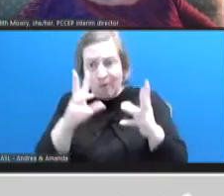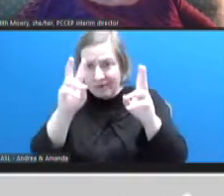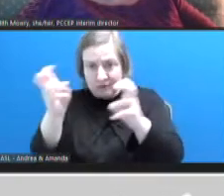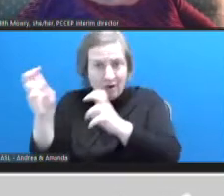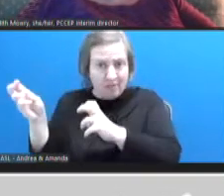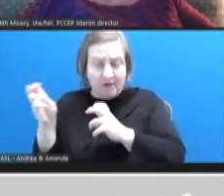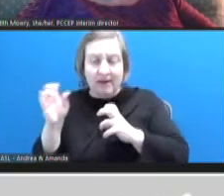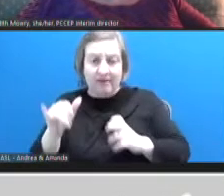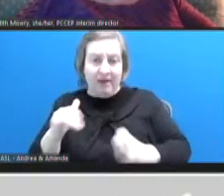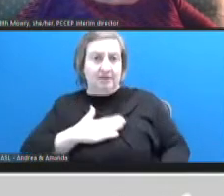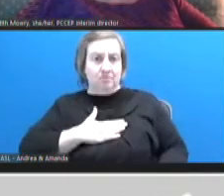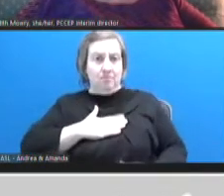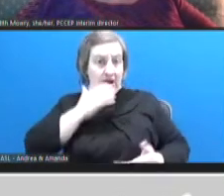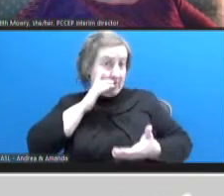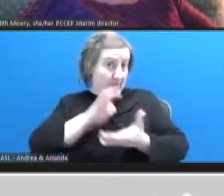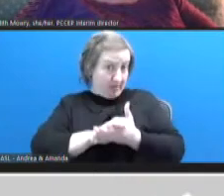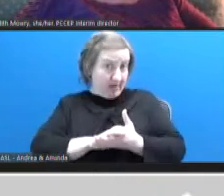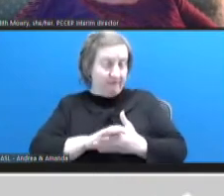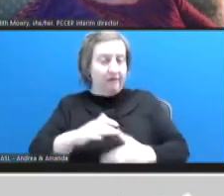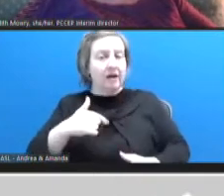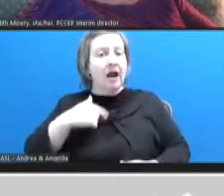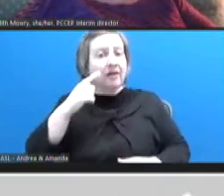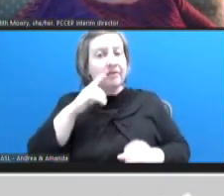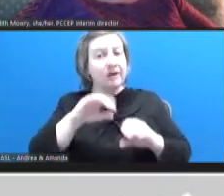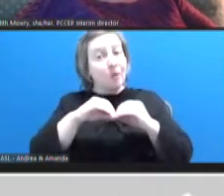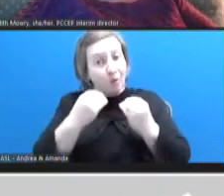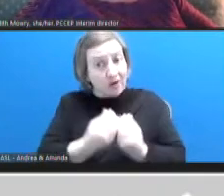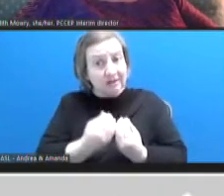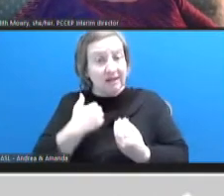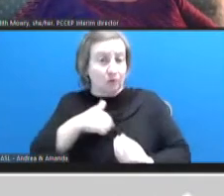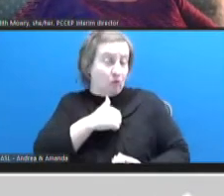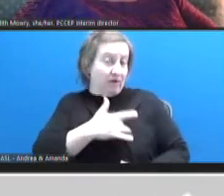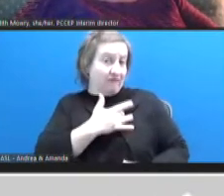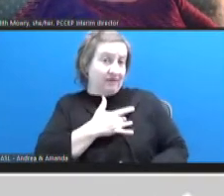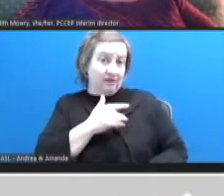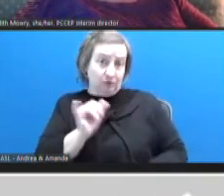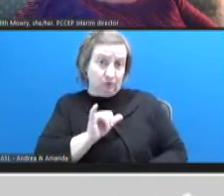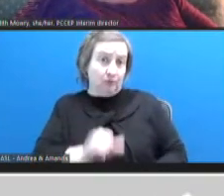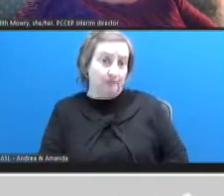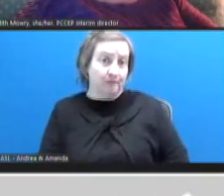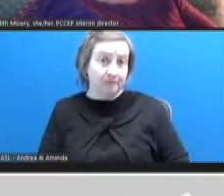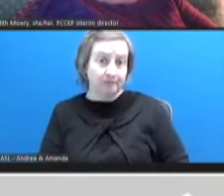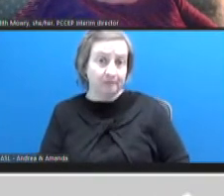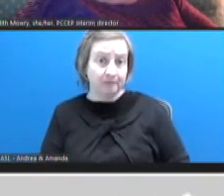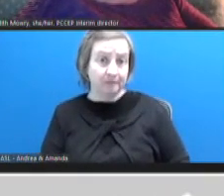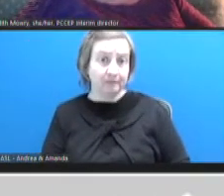know, that's my personal belief on it. And I think organizationally, that's where we stand on it.